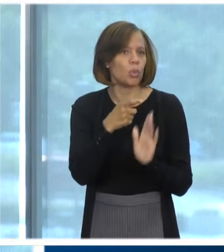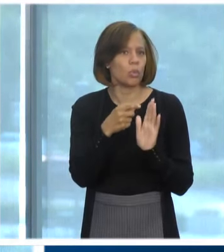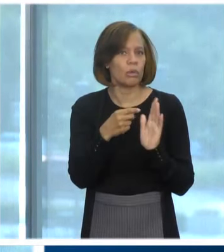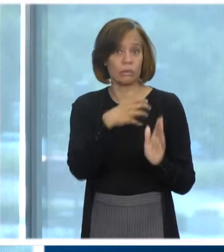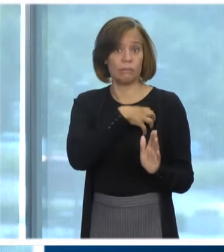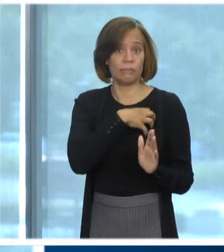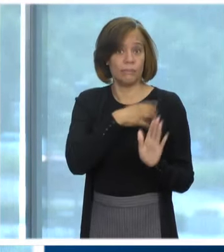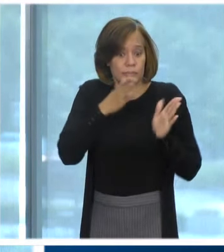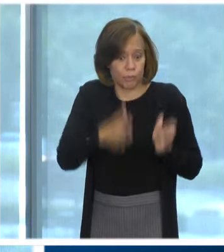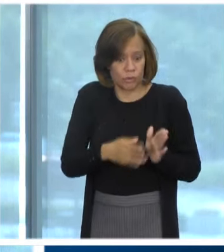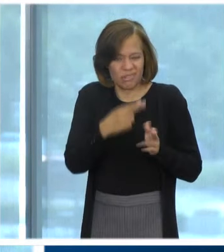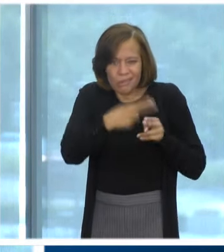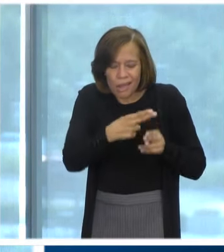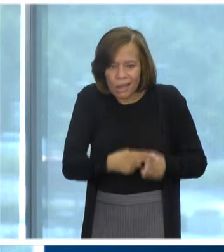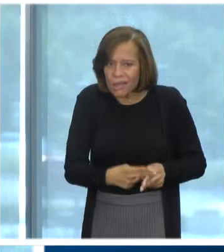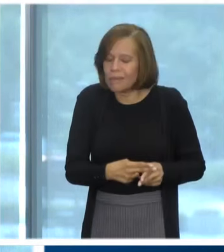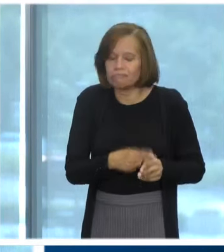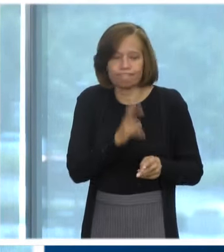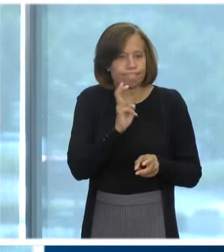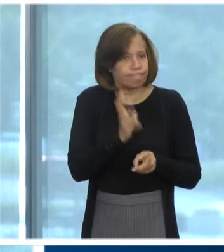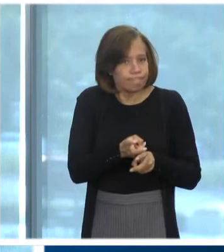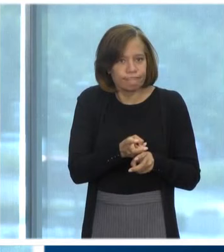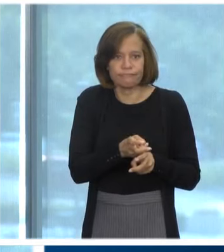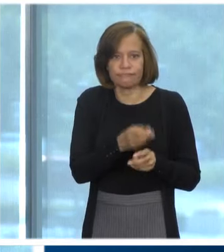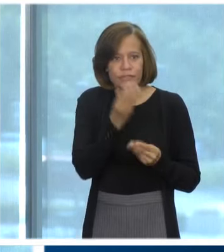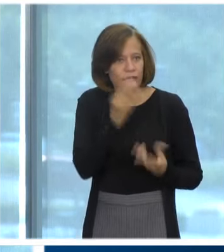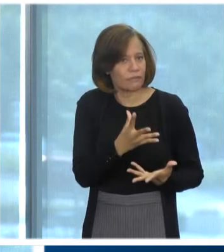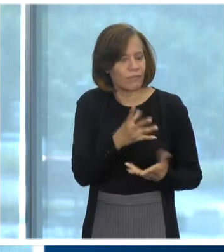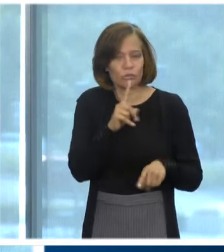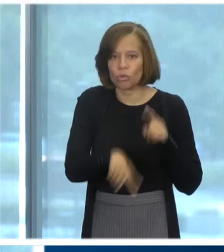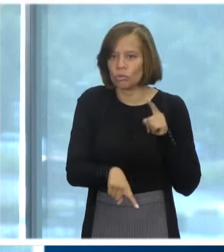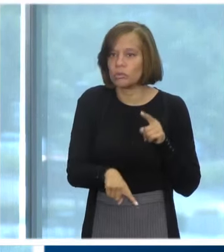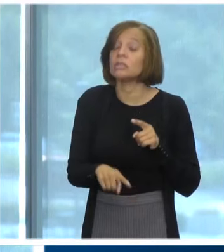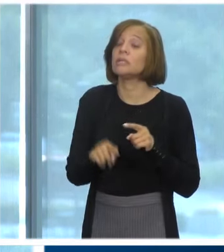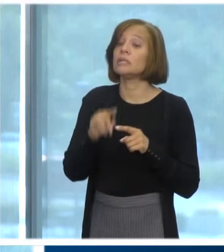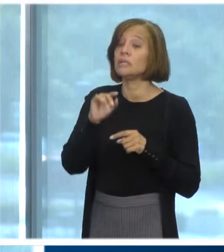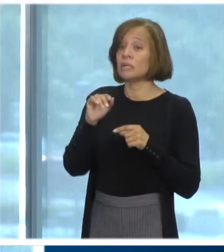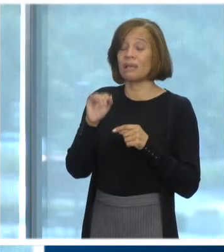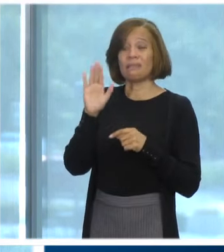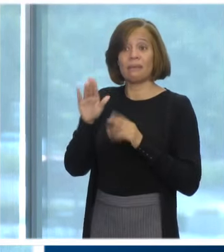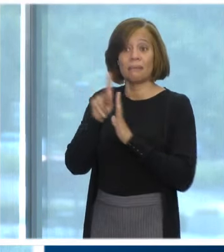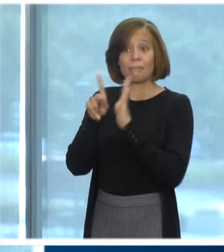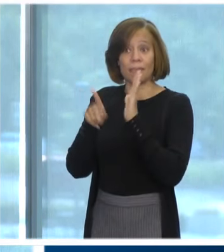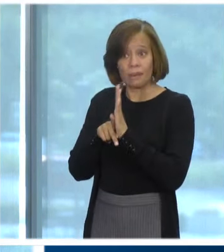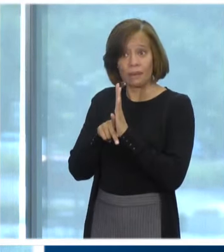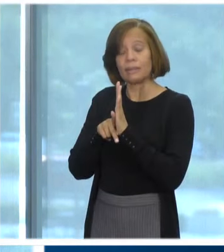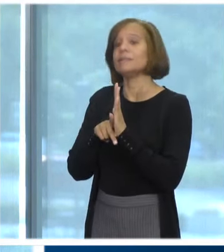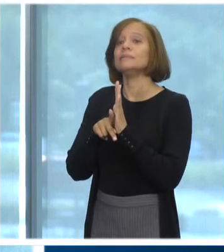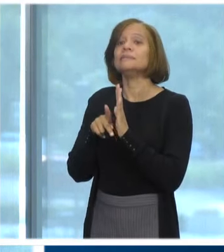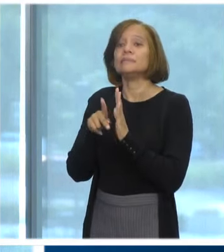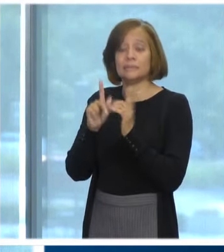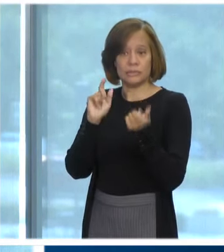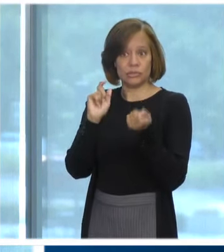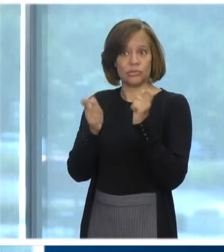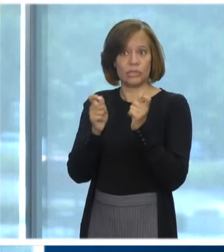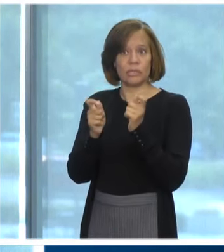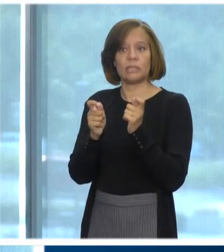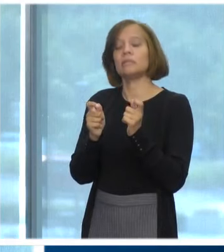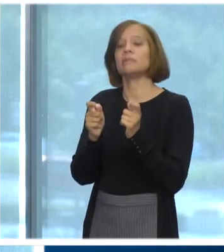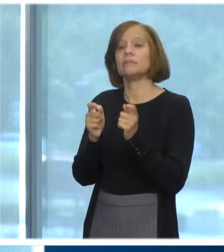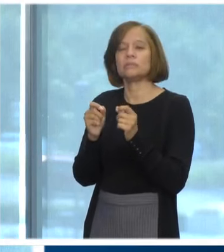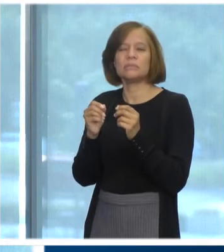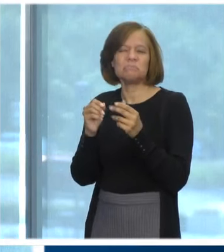The city, throughout the course of June, made changes to policy that allowed us, as we got to some of these incidents even